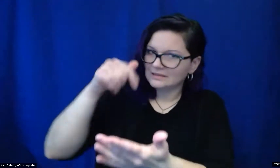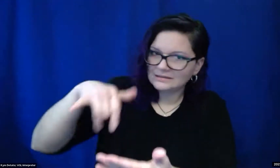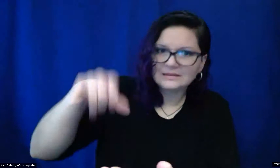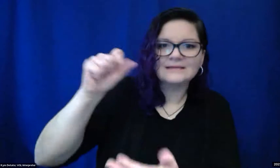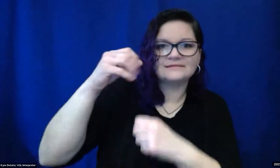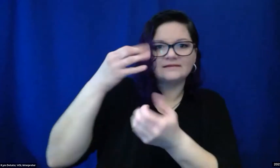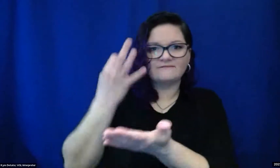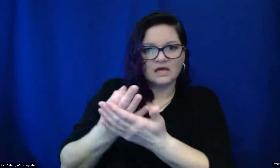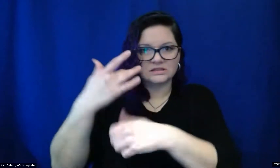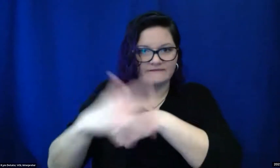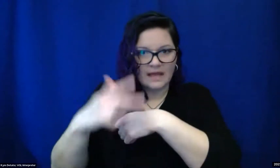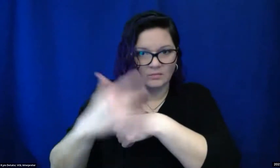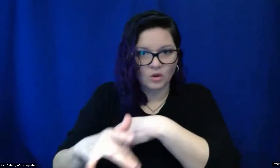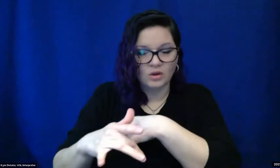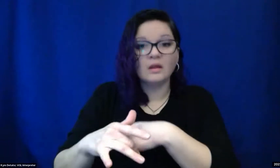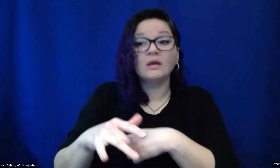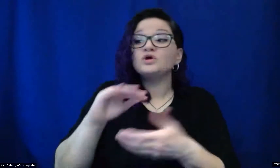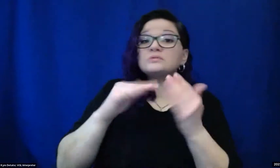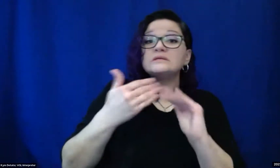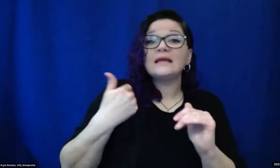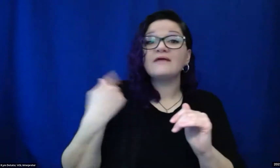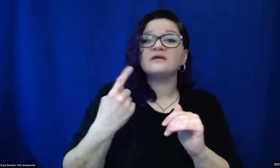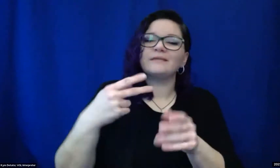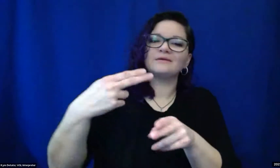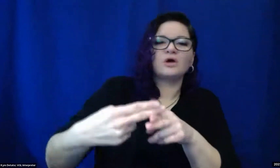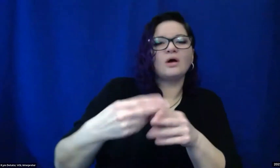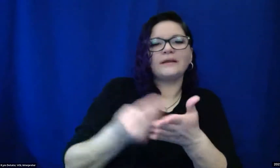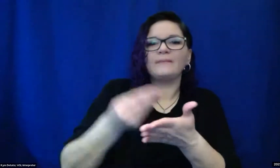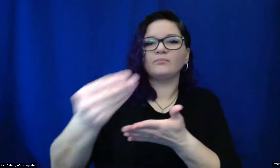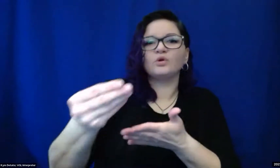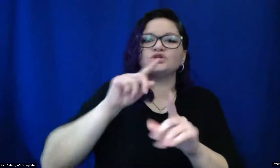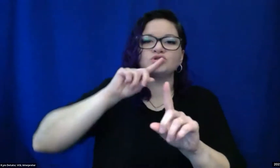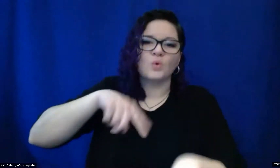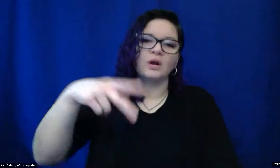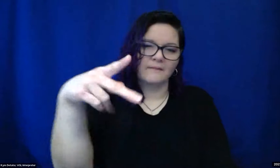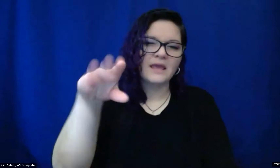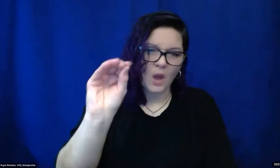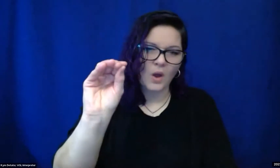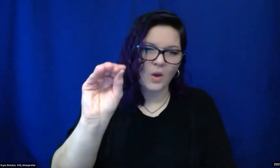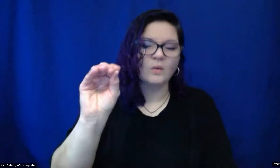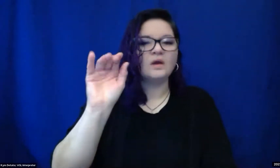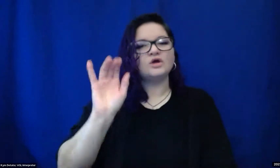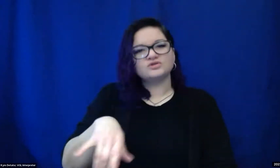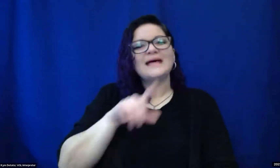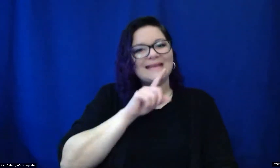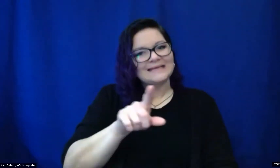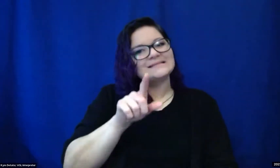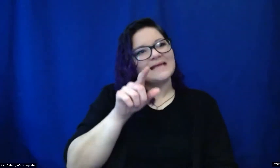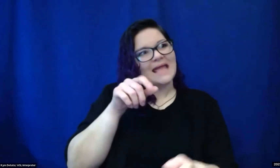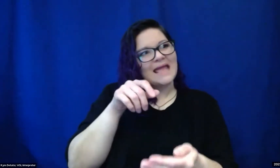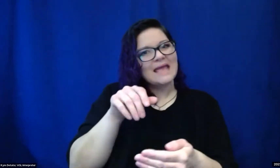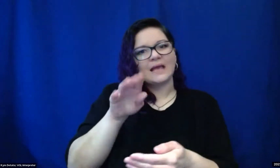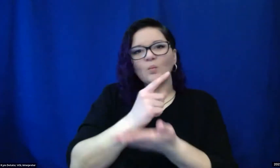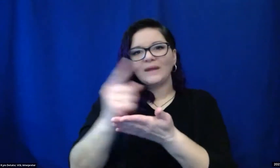so the city has what's called a purchase order. So that is a legally binding payment that